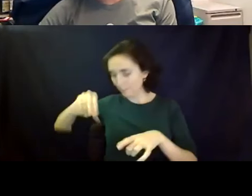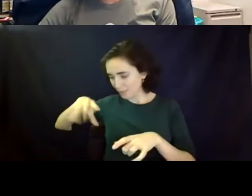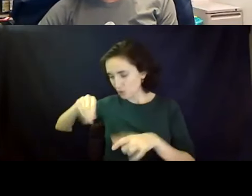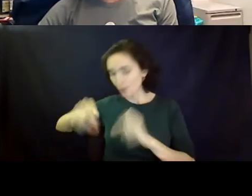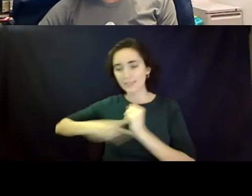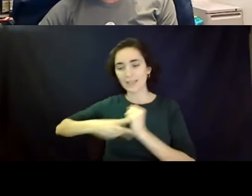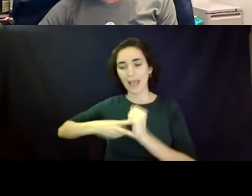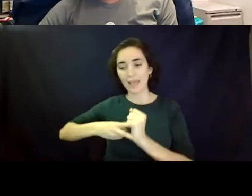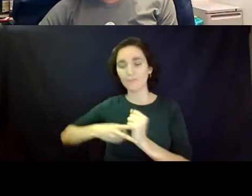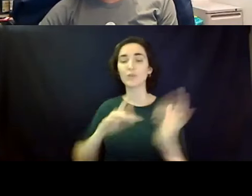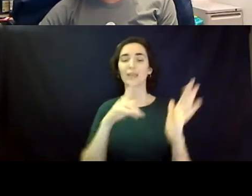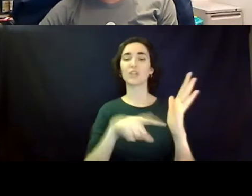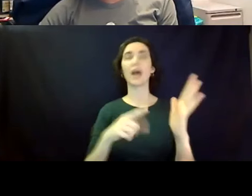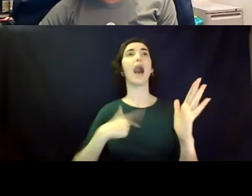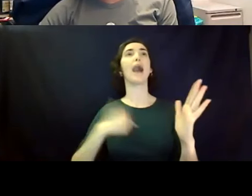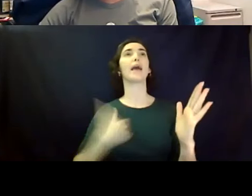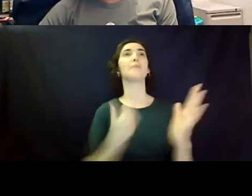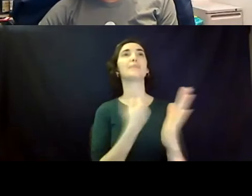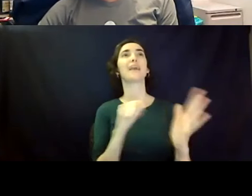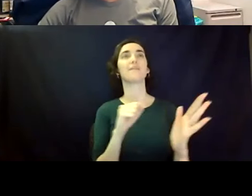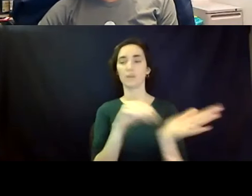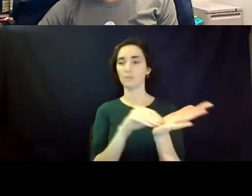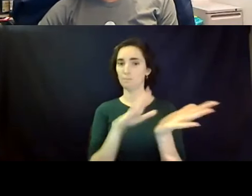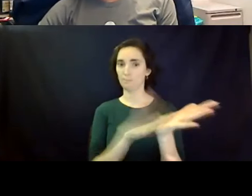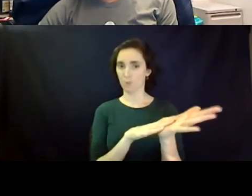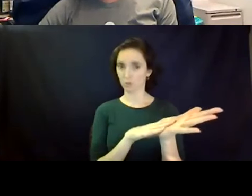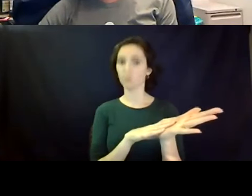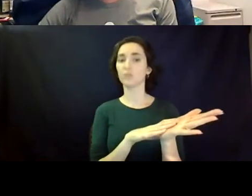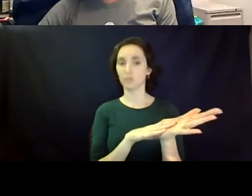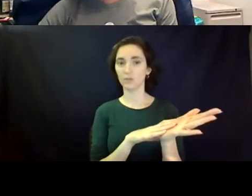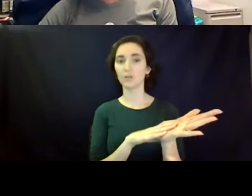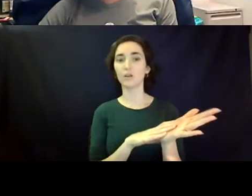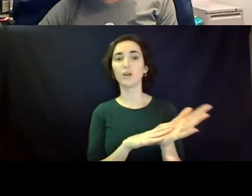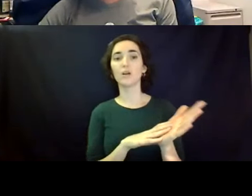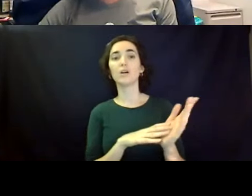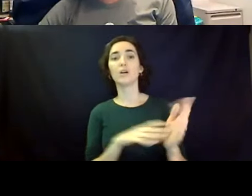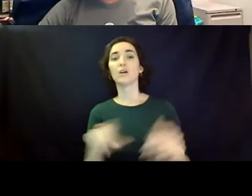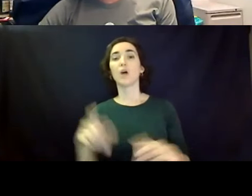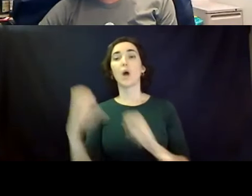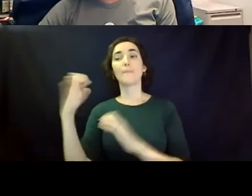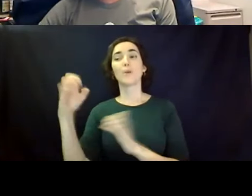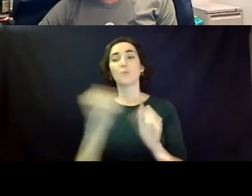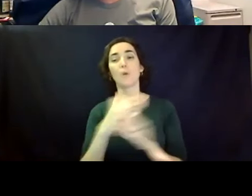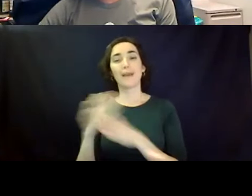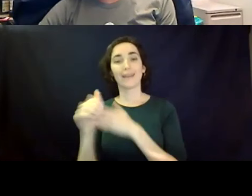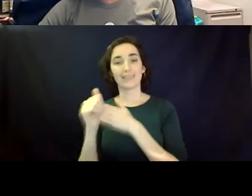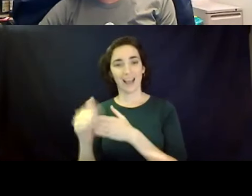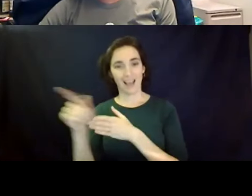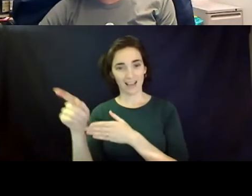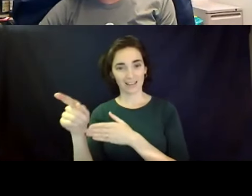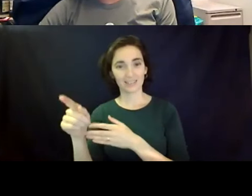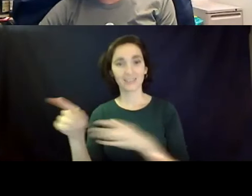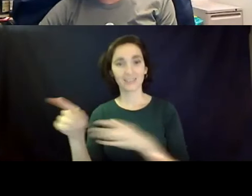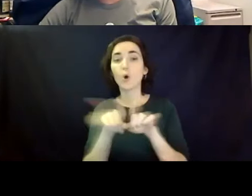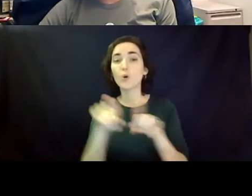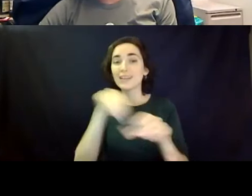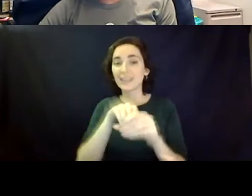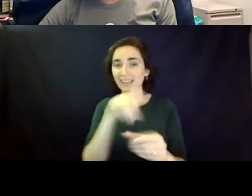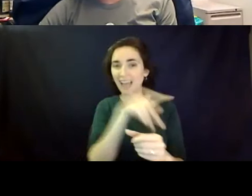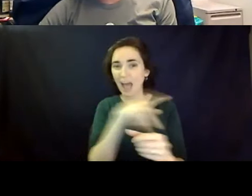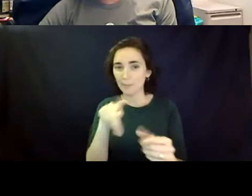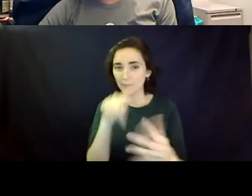safe if you want to use this. So our emergency preparedness guides are inside of this app. So if